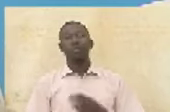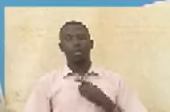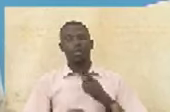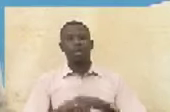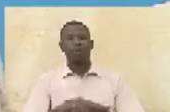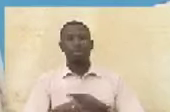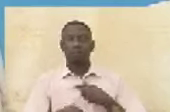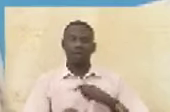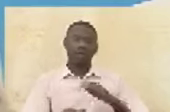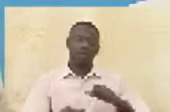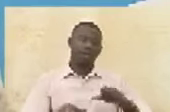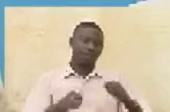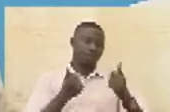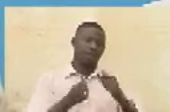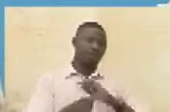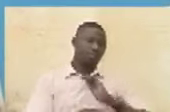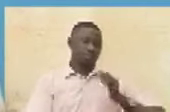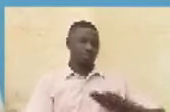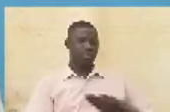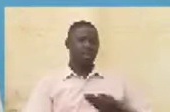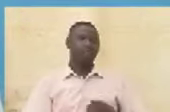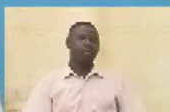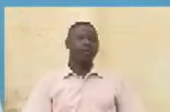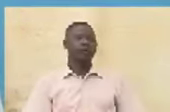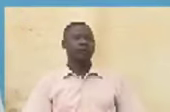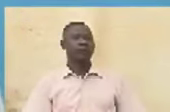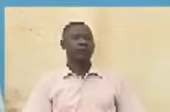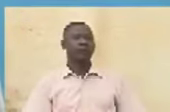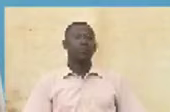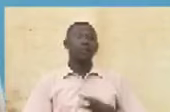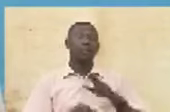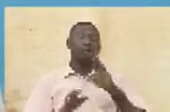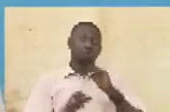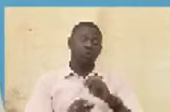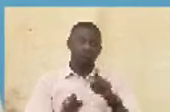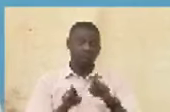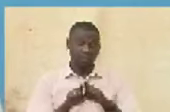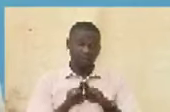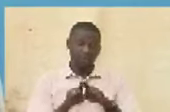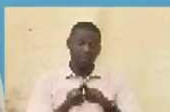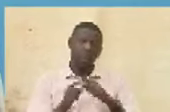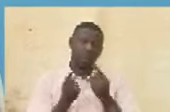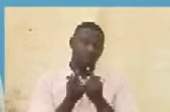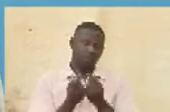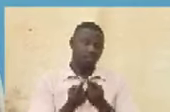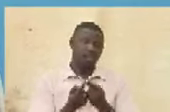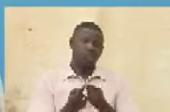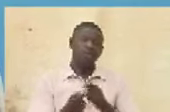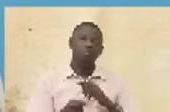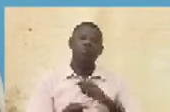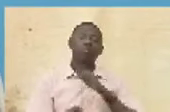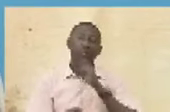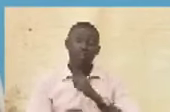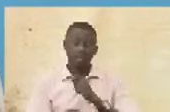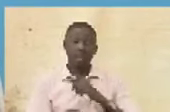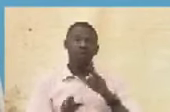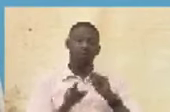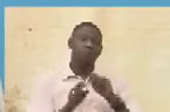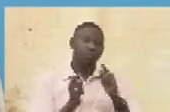when they came for the women yo yin ta musol fa nanka the same thing they did to the women also.